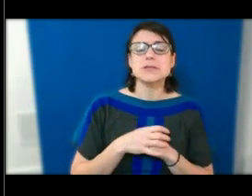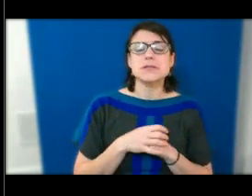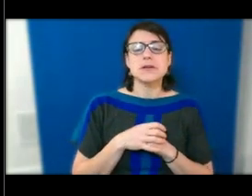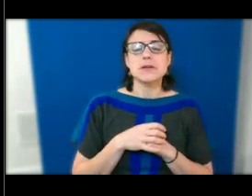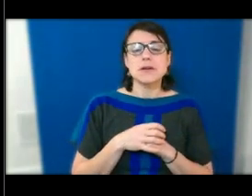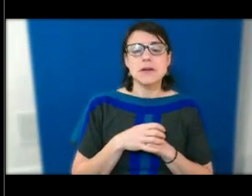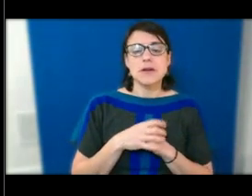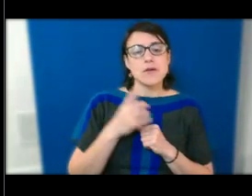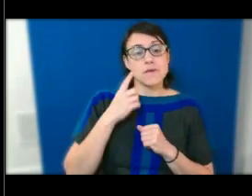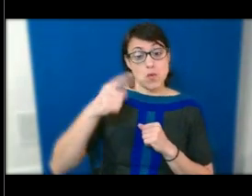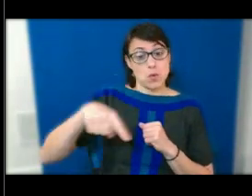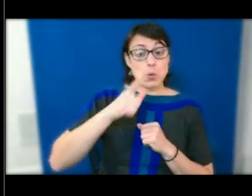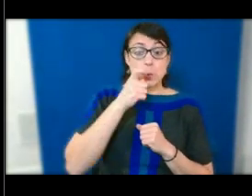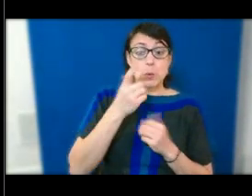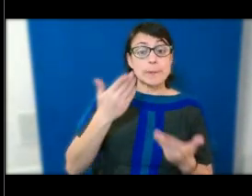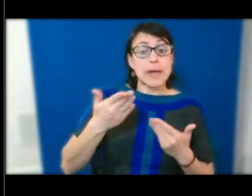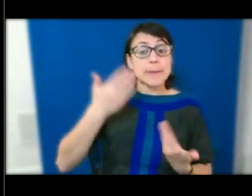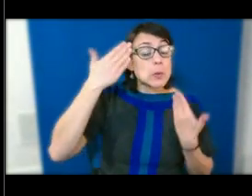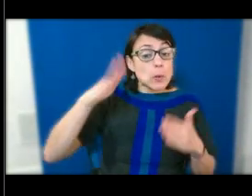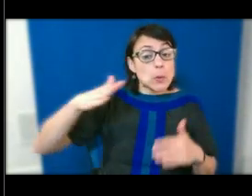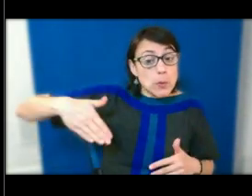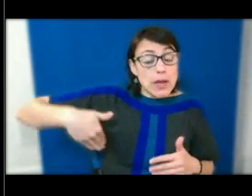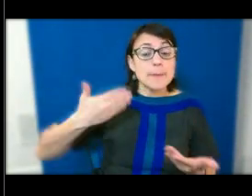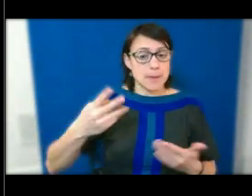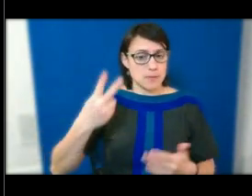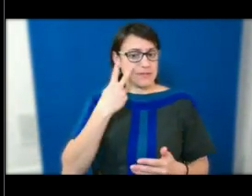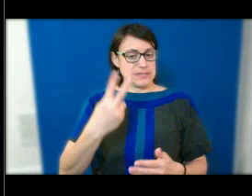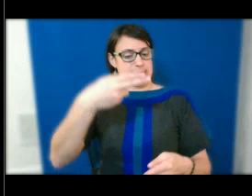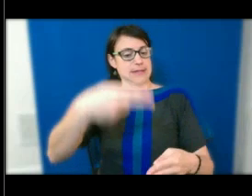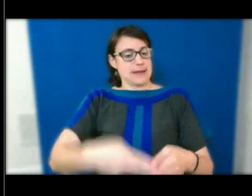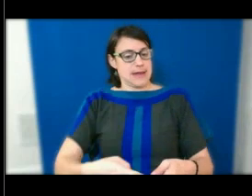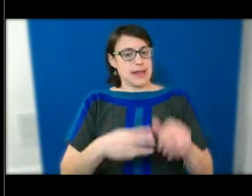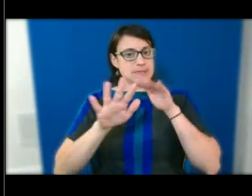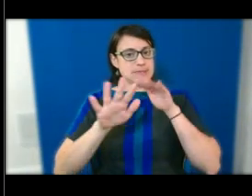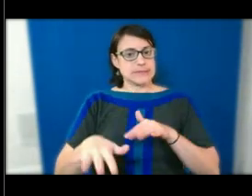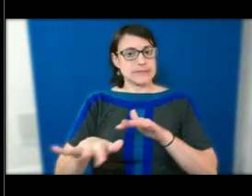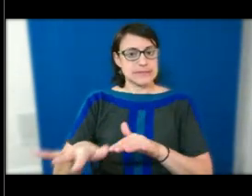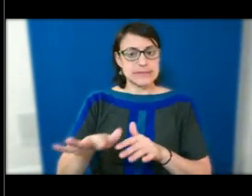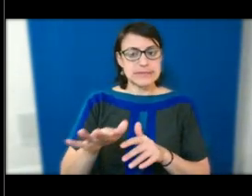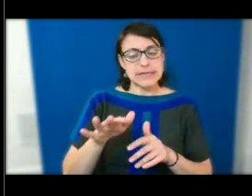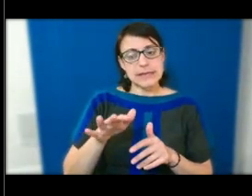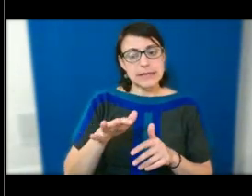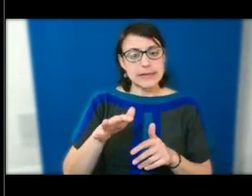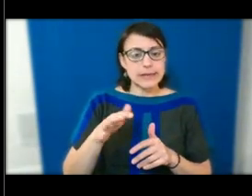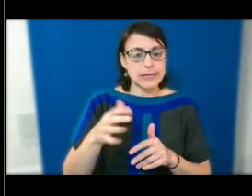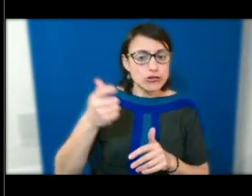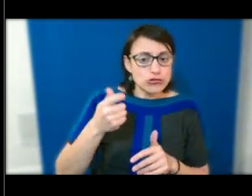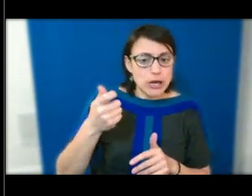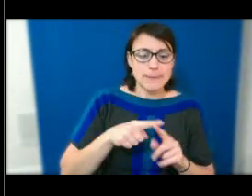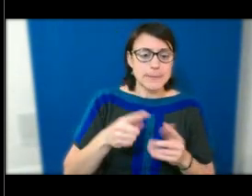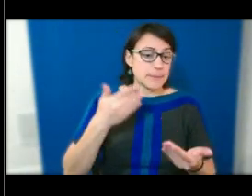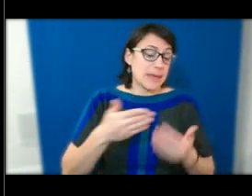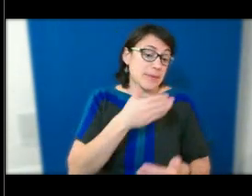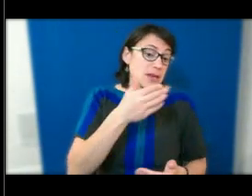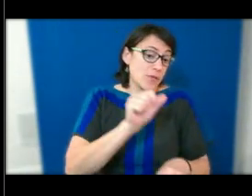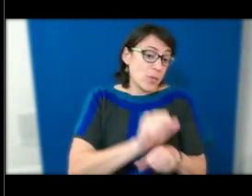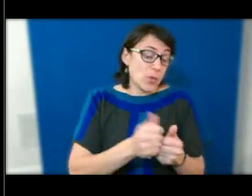the name Sea Grant, but you haven't worked with our Sea Grant programs over the years. I'm going to give just a really quick 6 or 7 slide